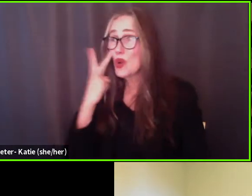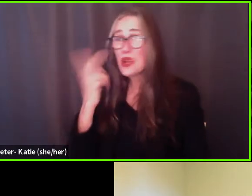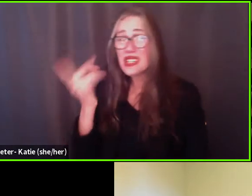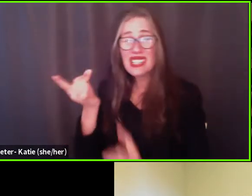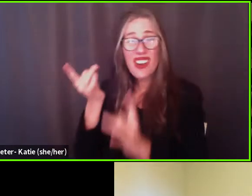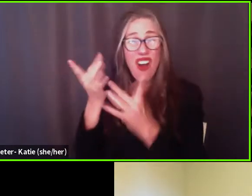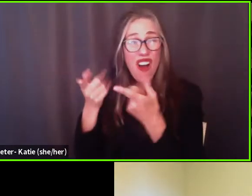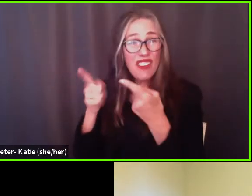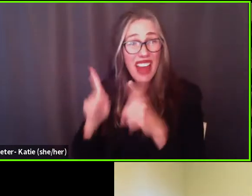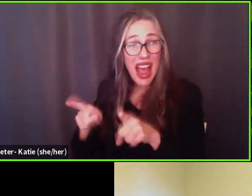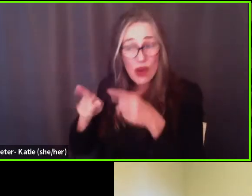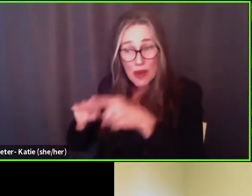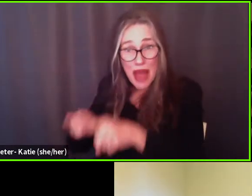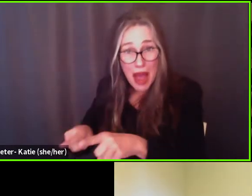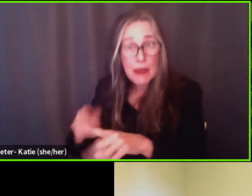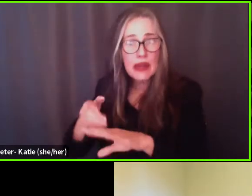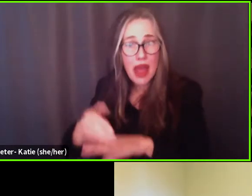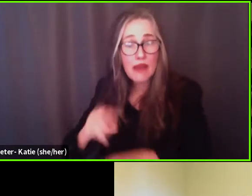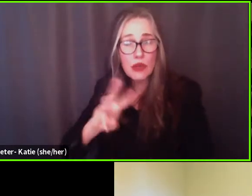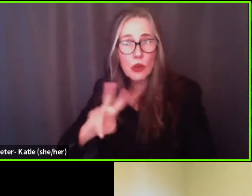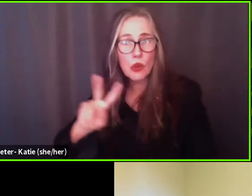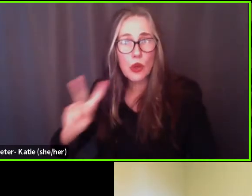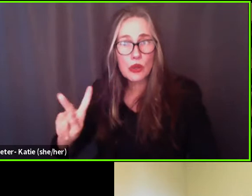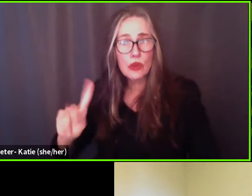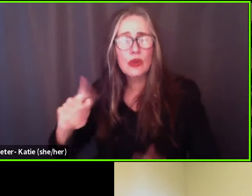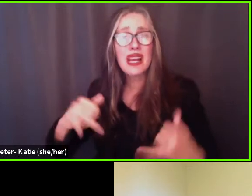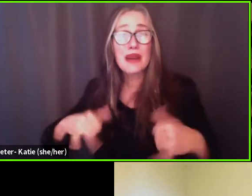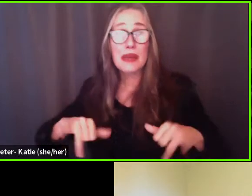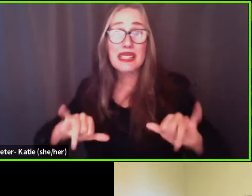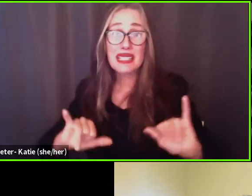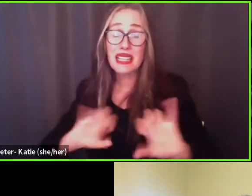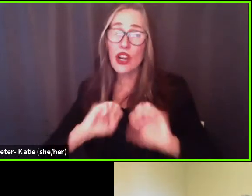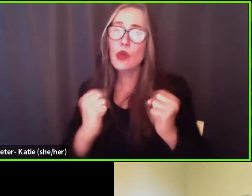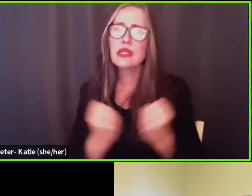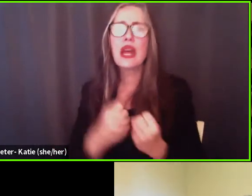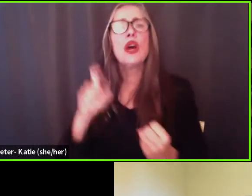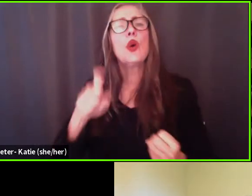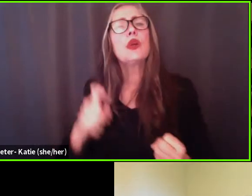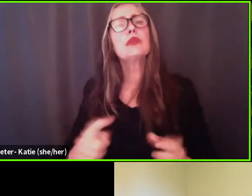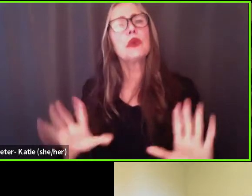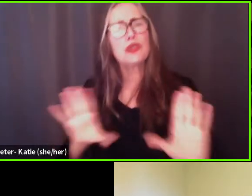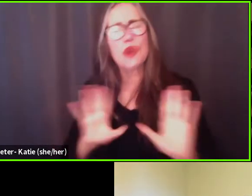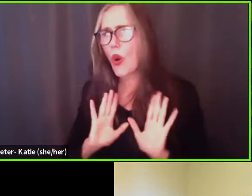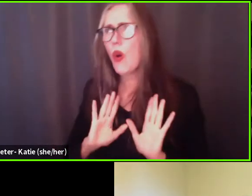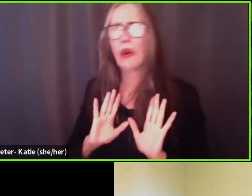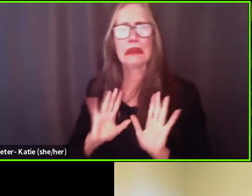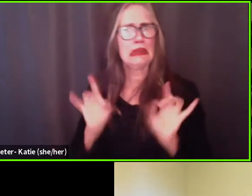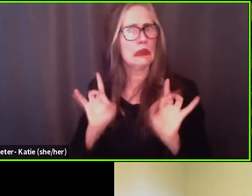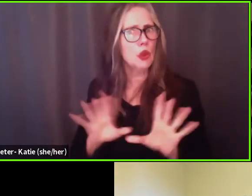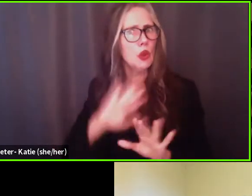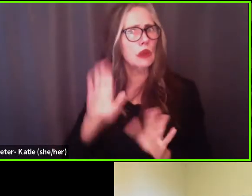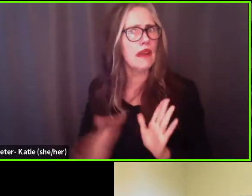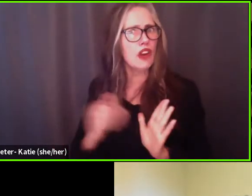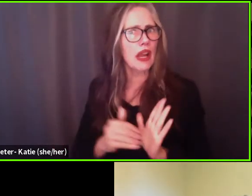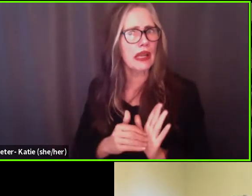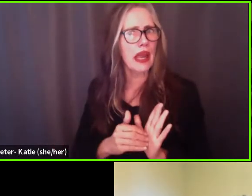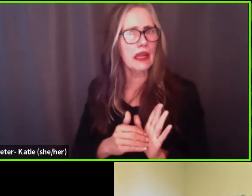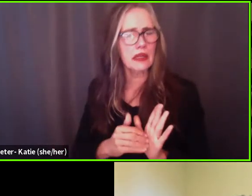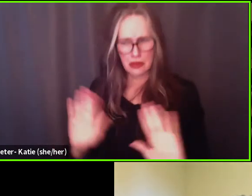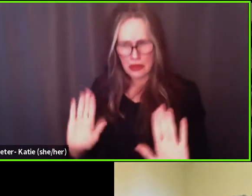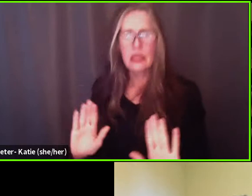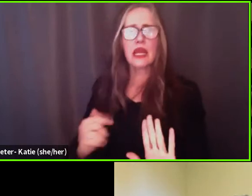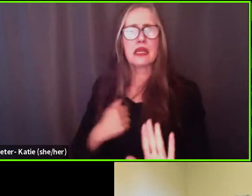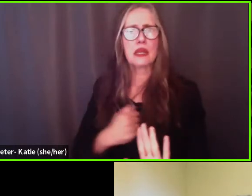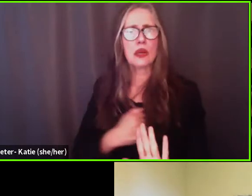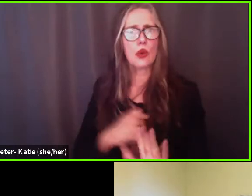we were supposedly uh as a as a society we were supposed to move past this and become more equitable in how we treat people particularly with